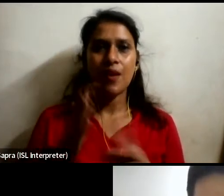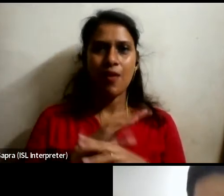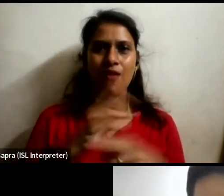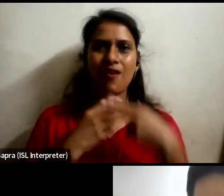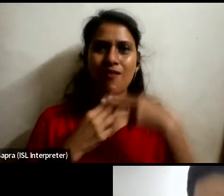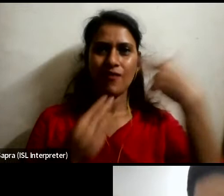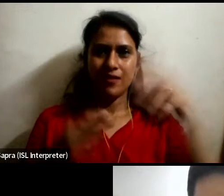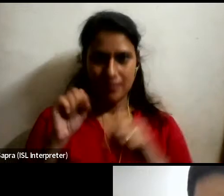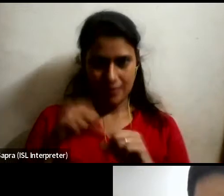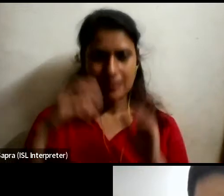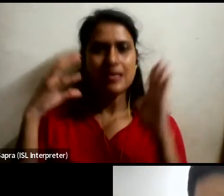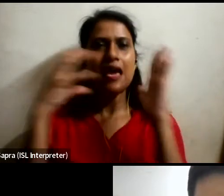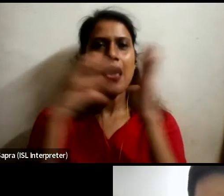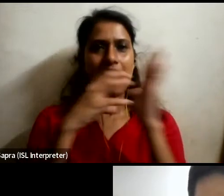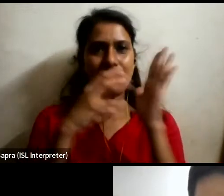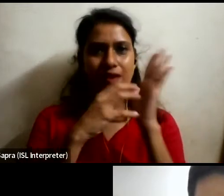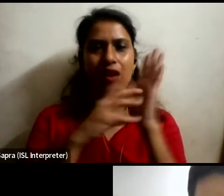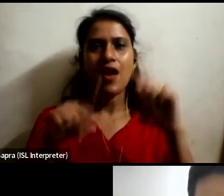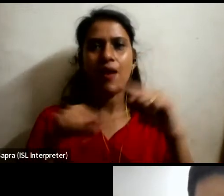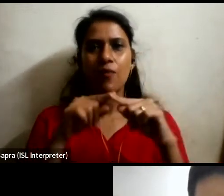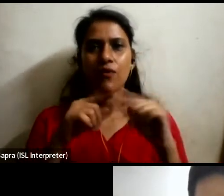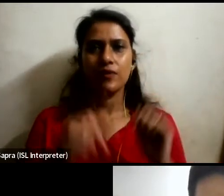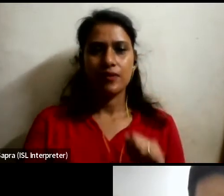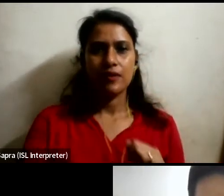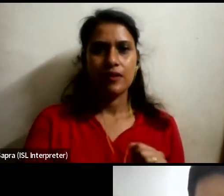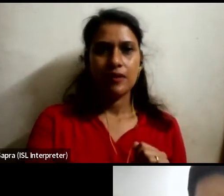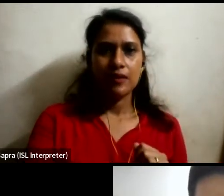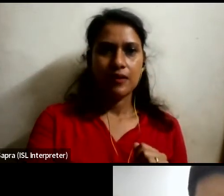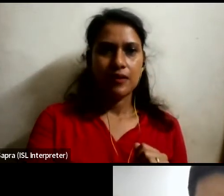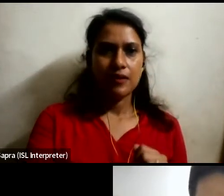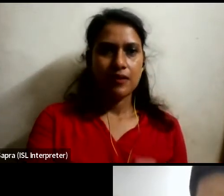about advertisers. Would you just like to say that?